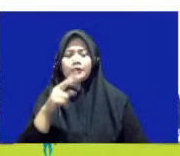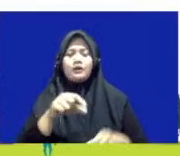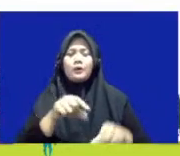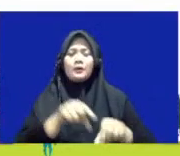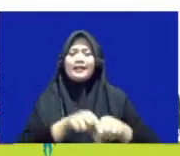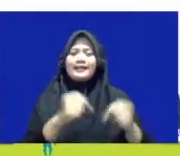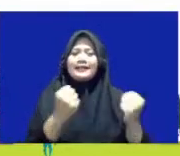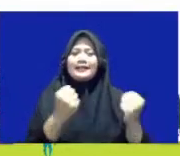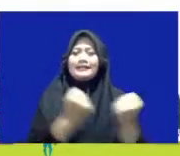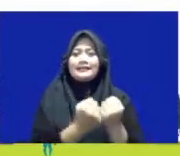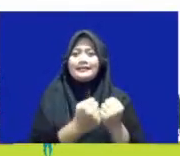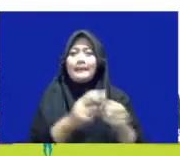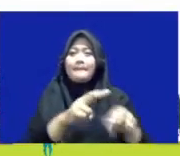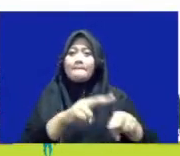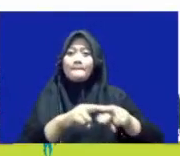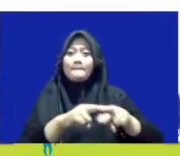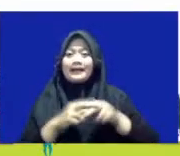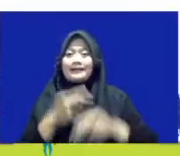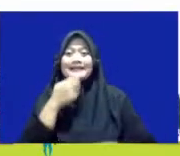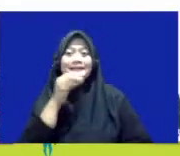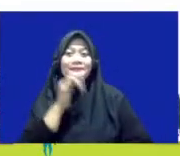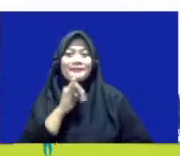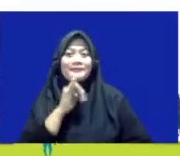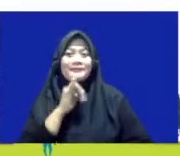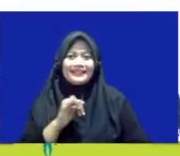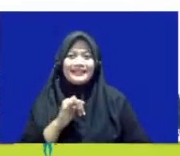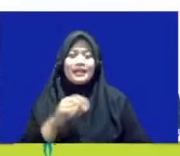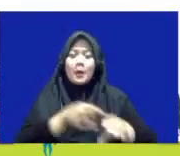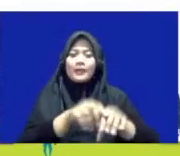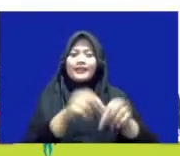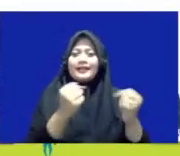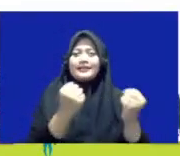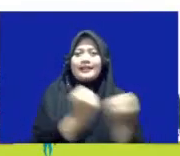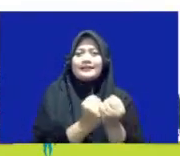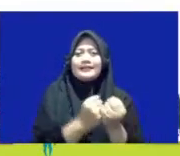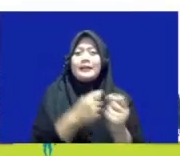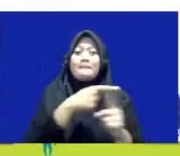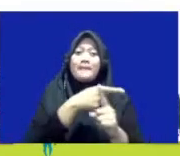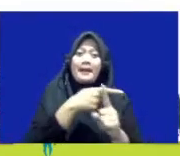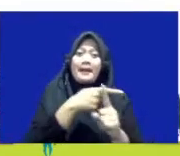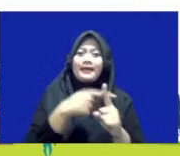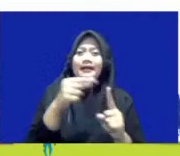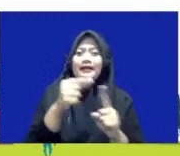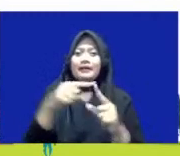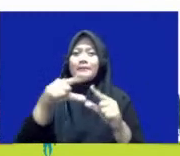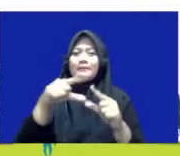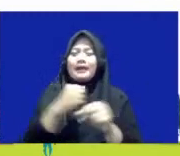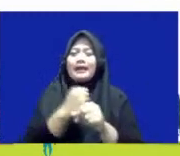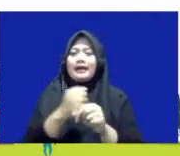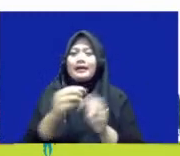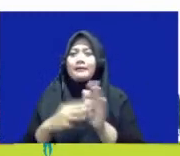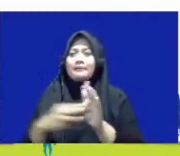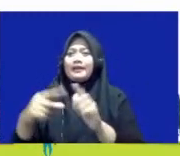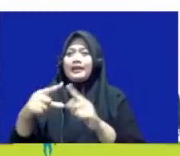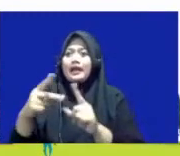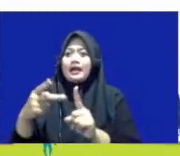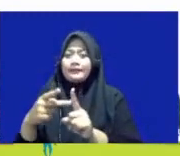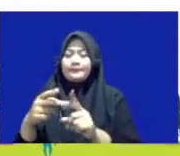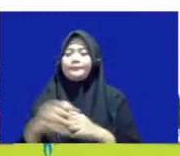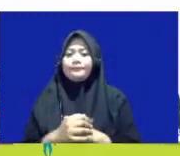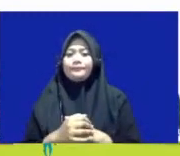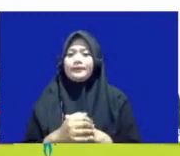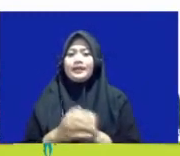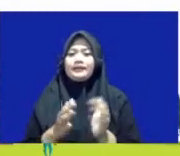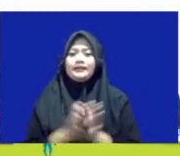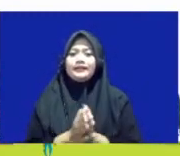forecast-based financing actions. WFP's FBF engagement mostly covering our flood-prone